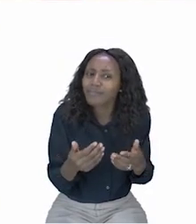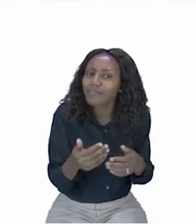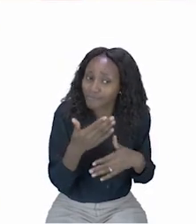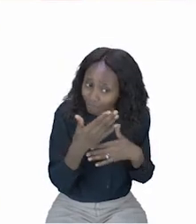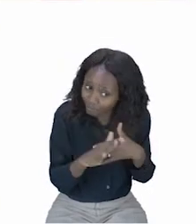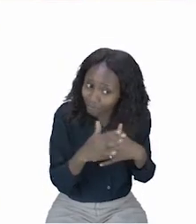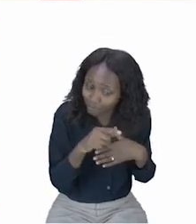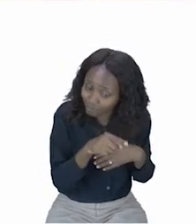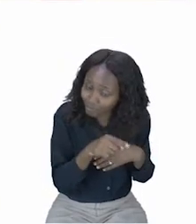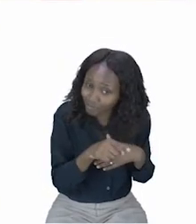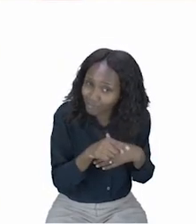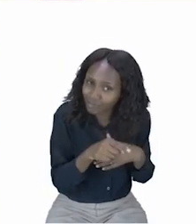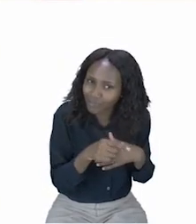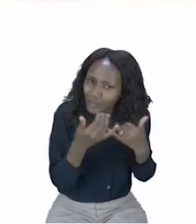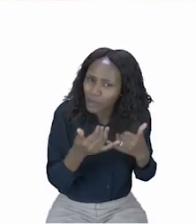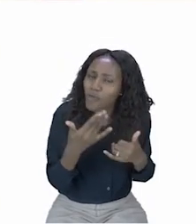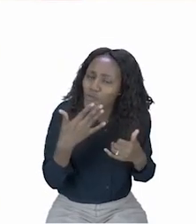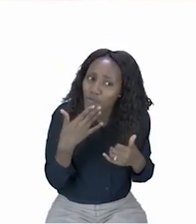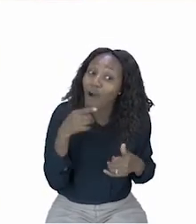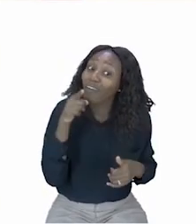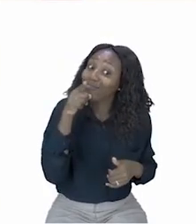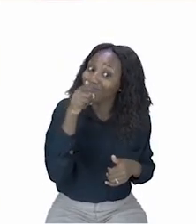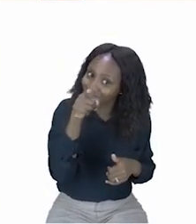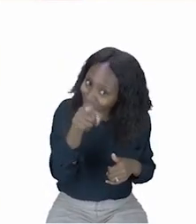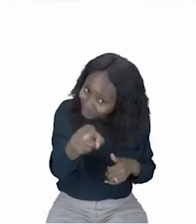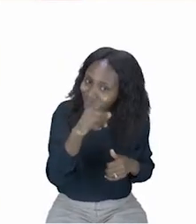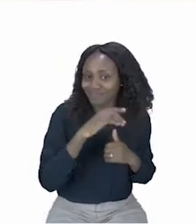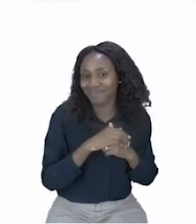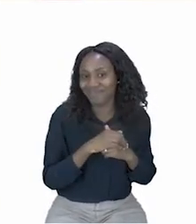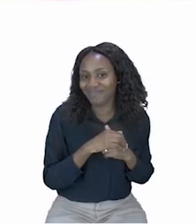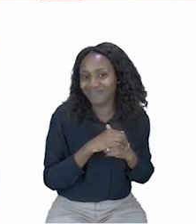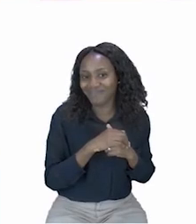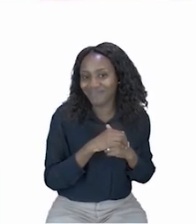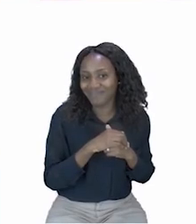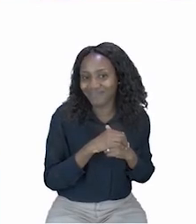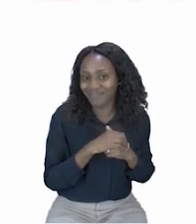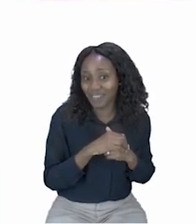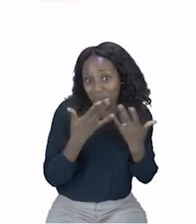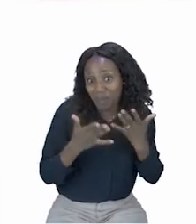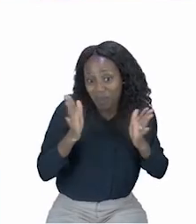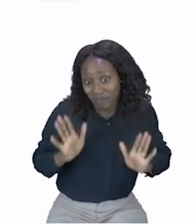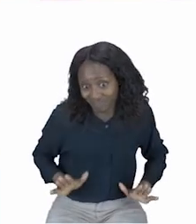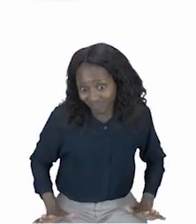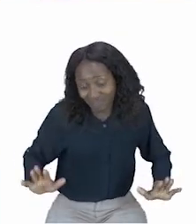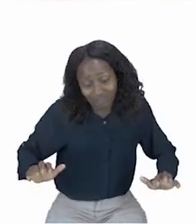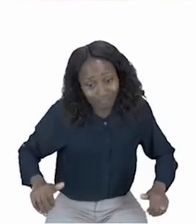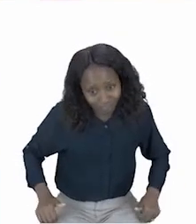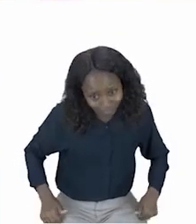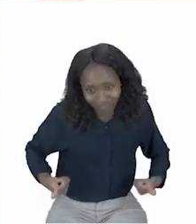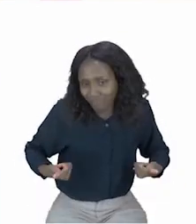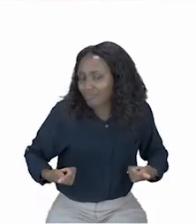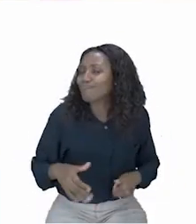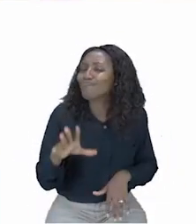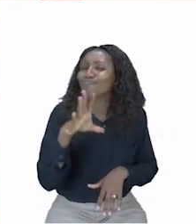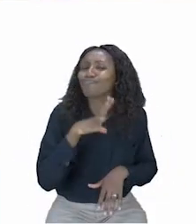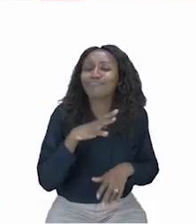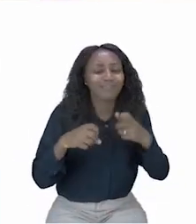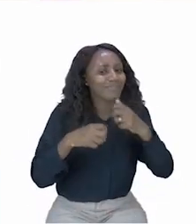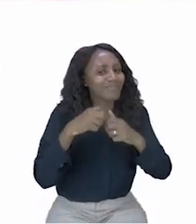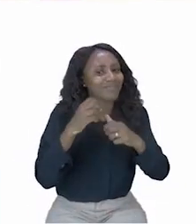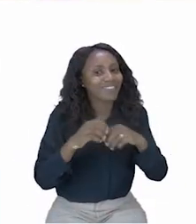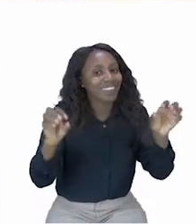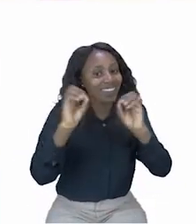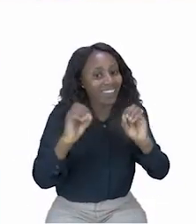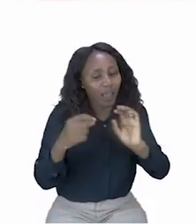of course, you. You are either going to be a girl or a boy, that's okay, but this card is